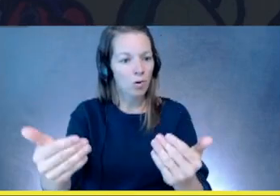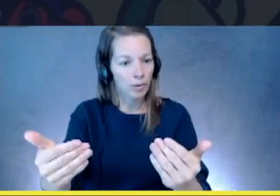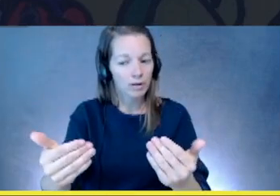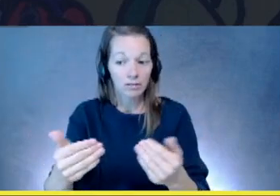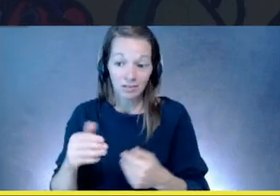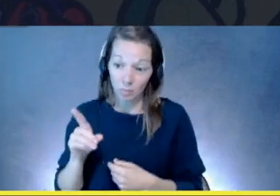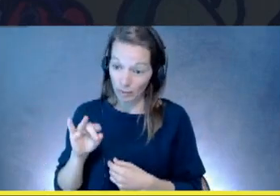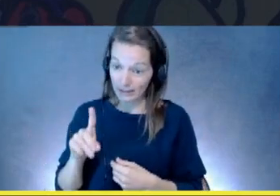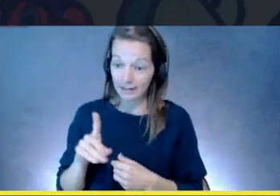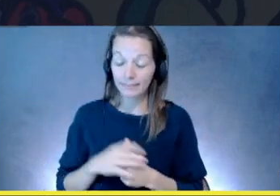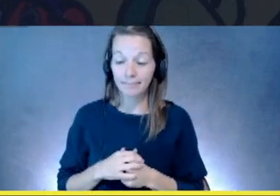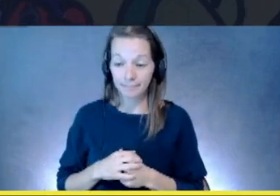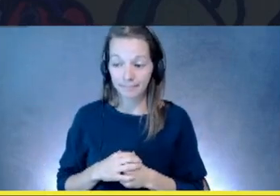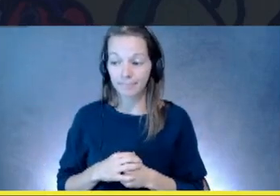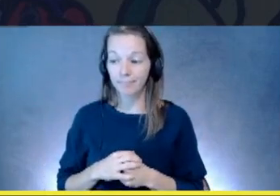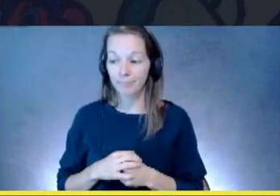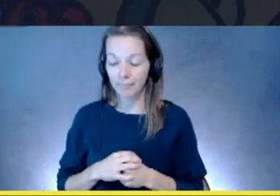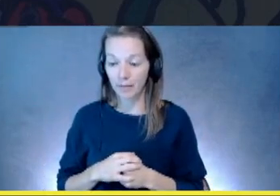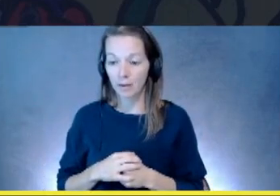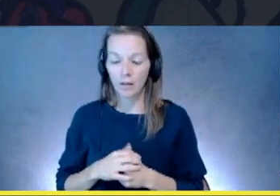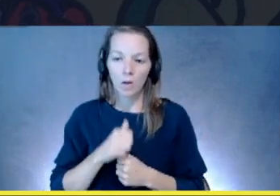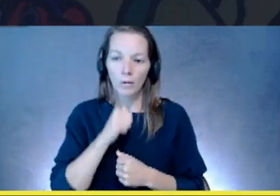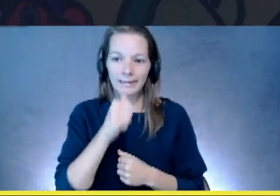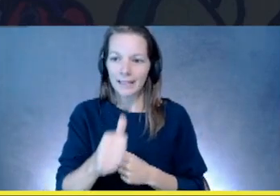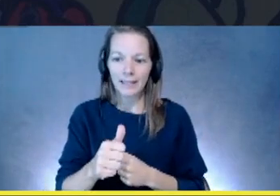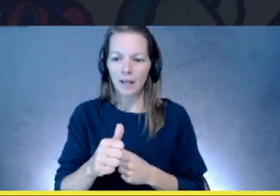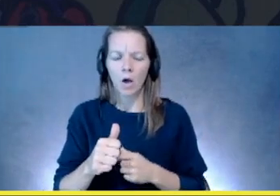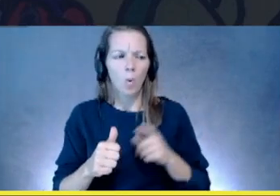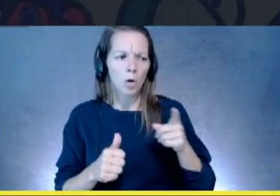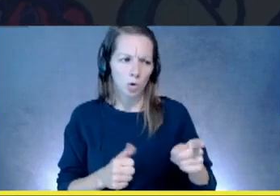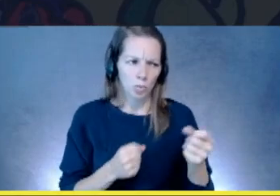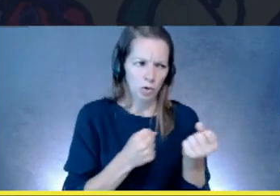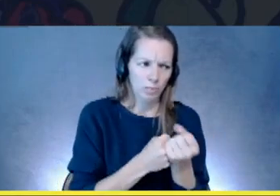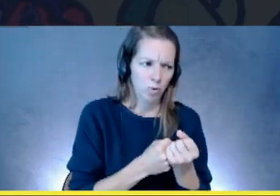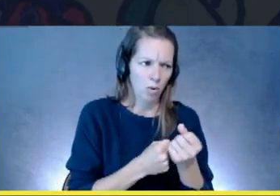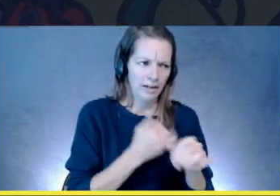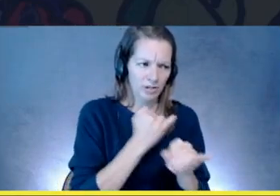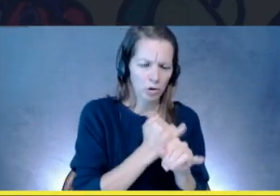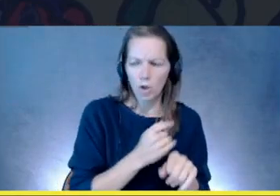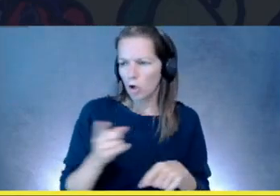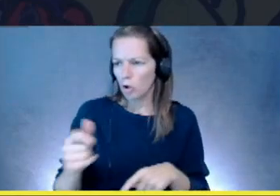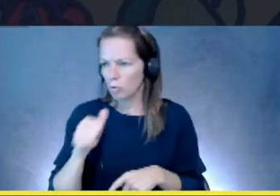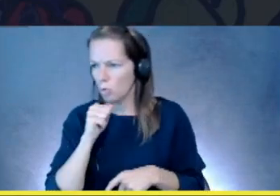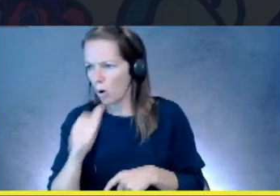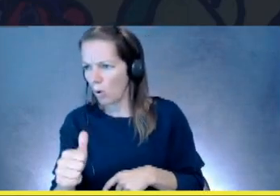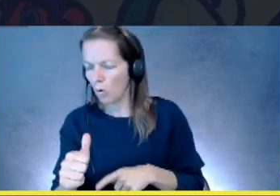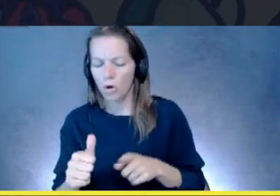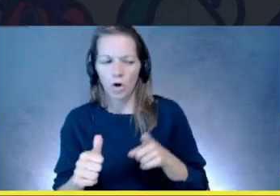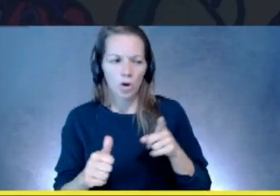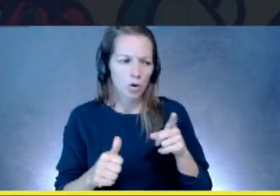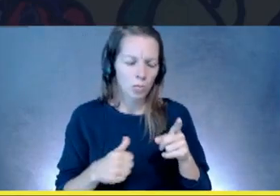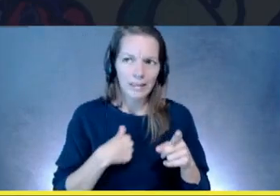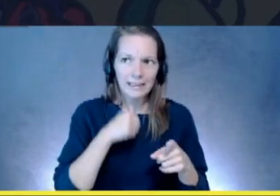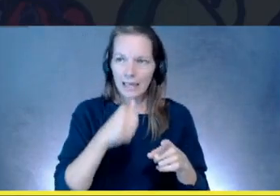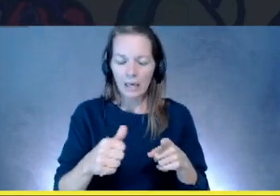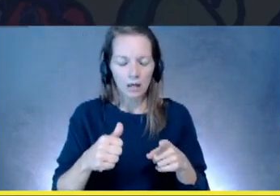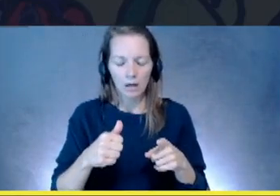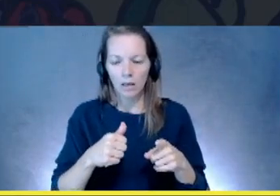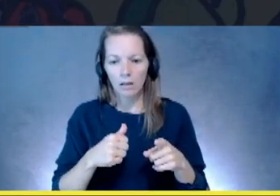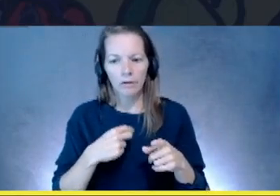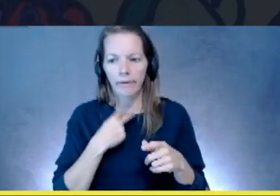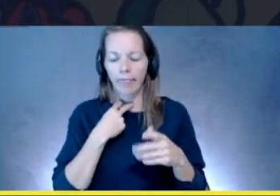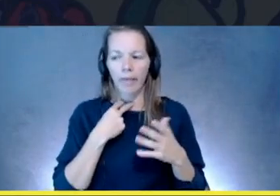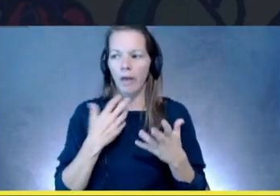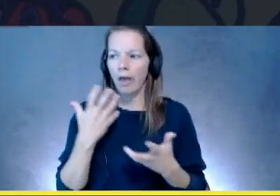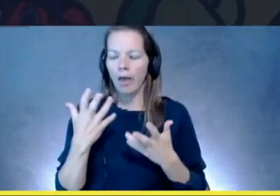know, we didn't get hung up on, well, you support institutions and you don't. We didn't get hung up on, well, you know,